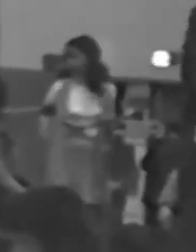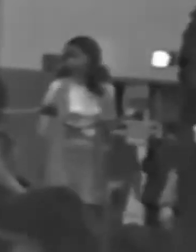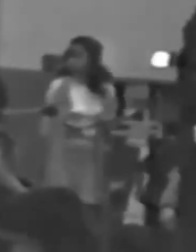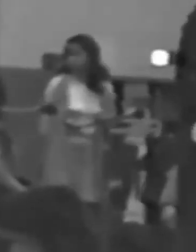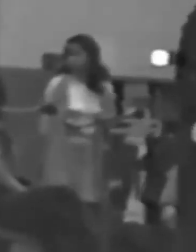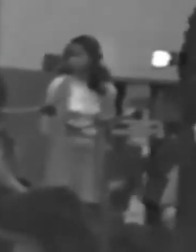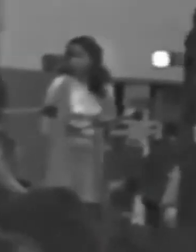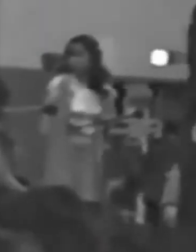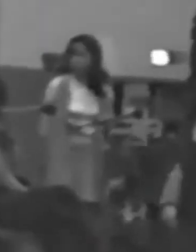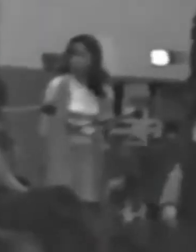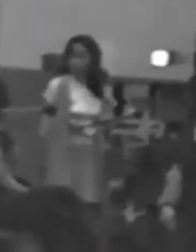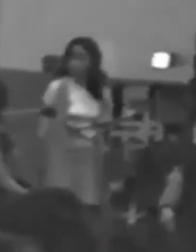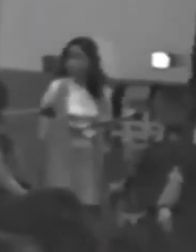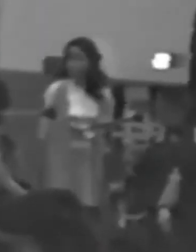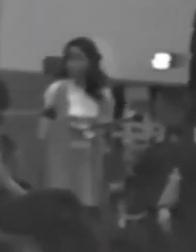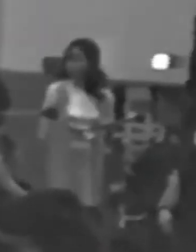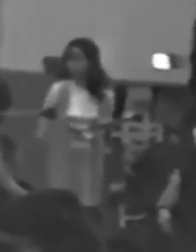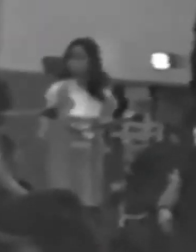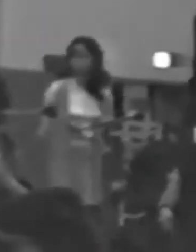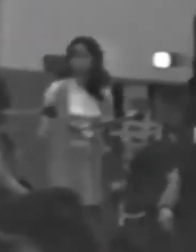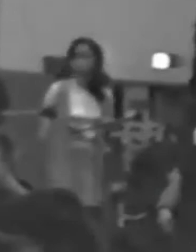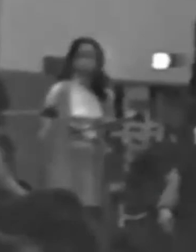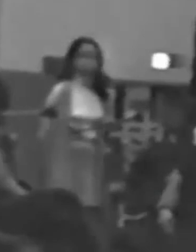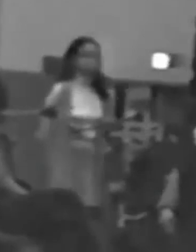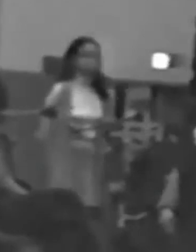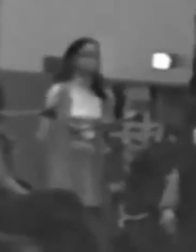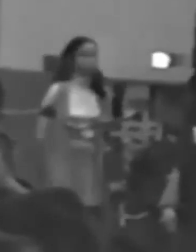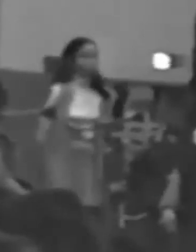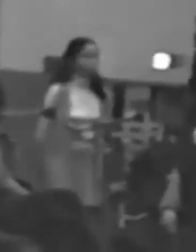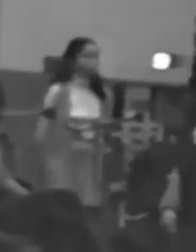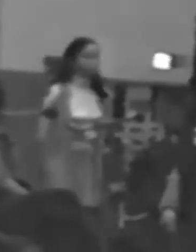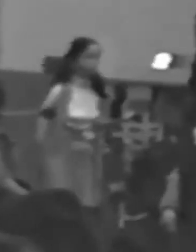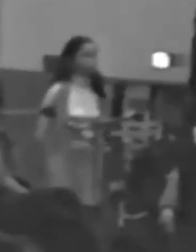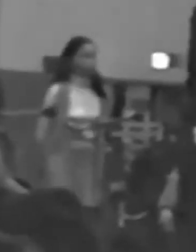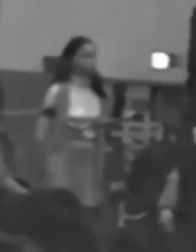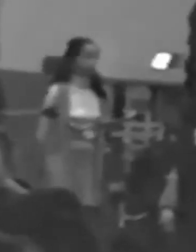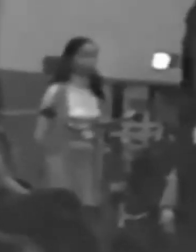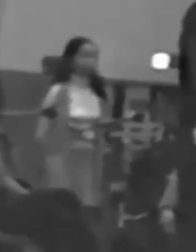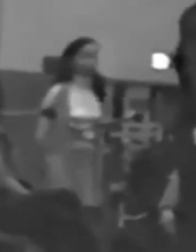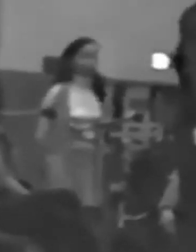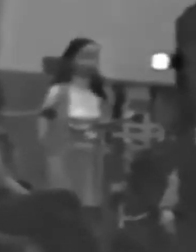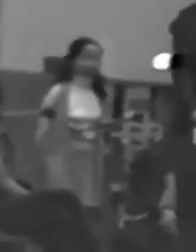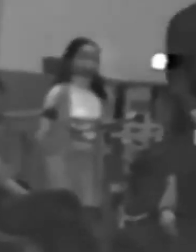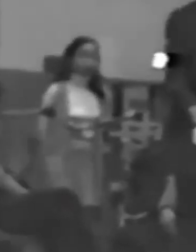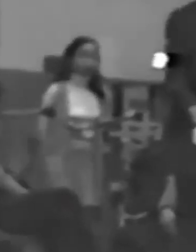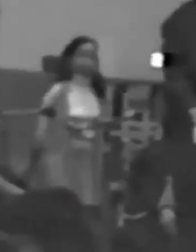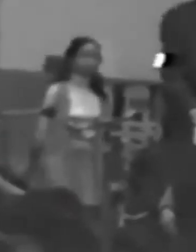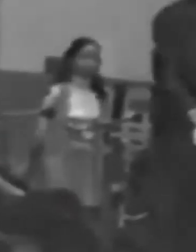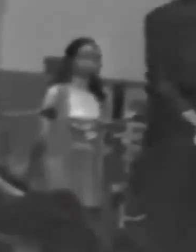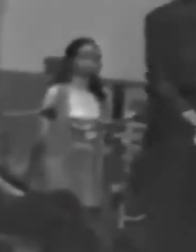who become its unwitting pawns, its unwitting weapons, its unwitting instruments.